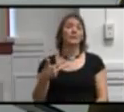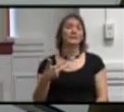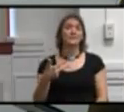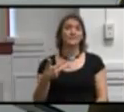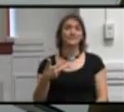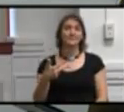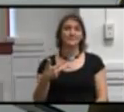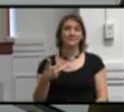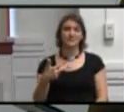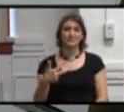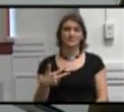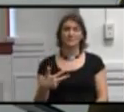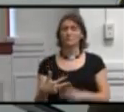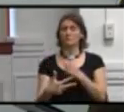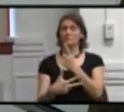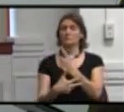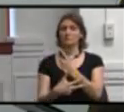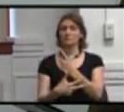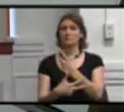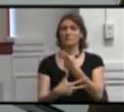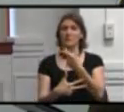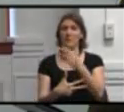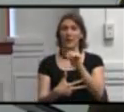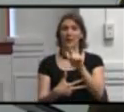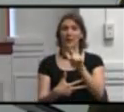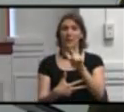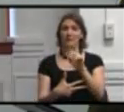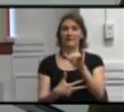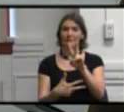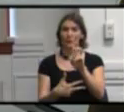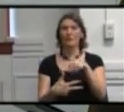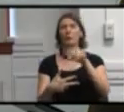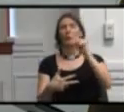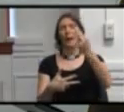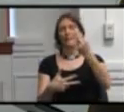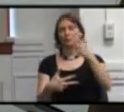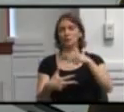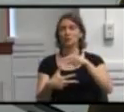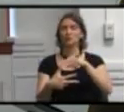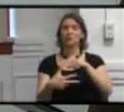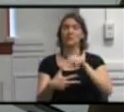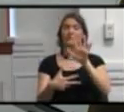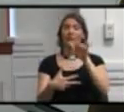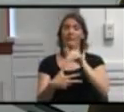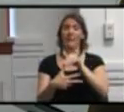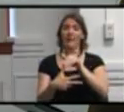bids. One from Pinnacle View Equipment from Walpole, New Hampshire, in the amount of